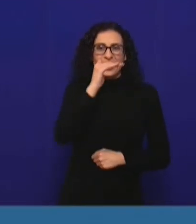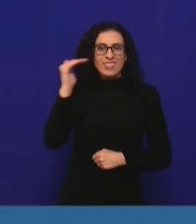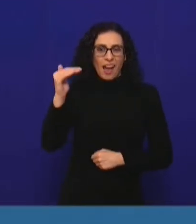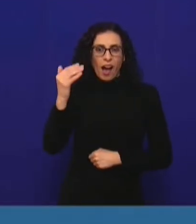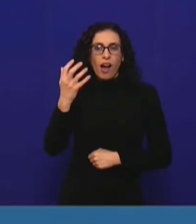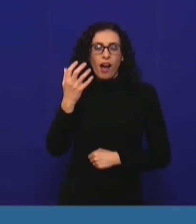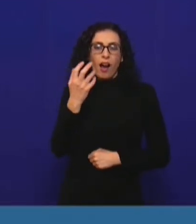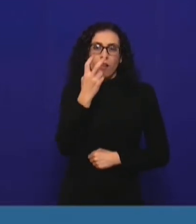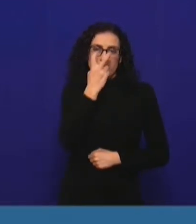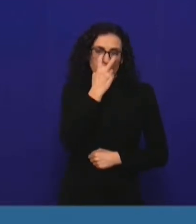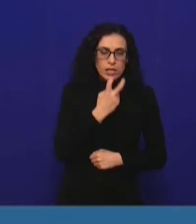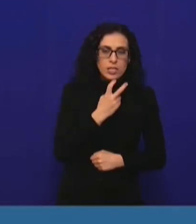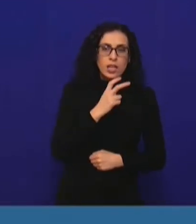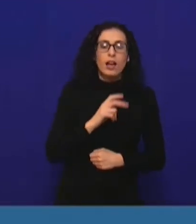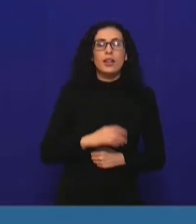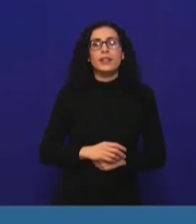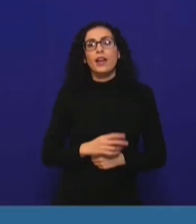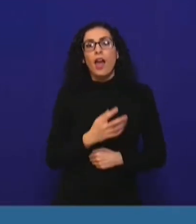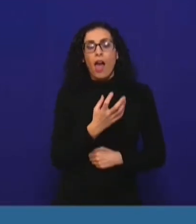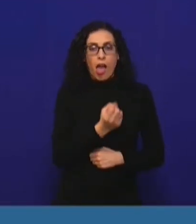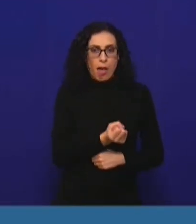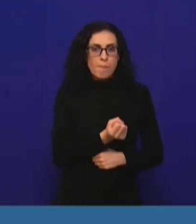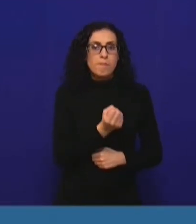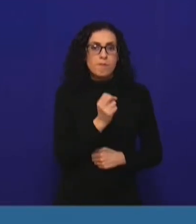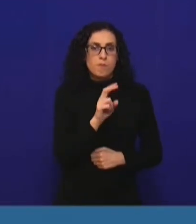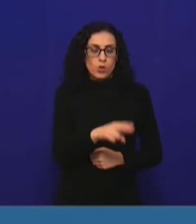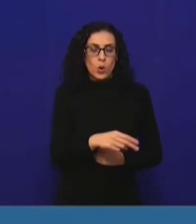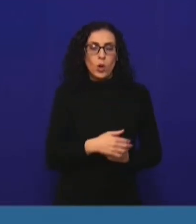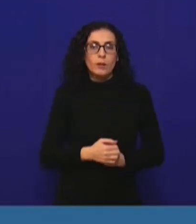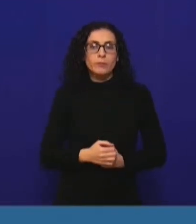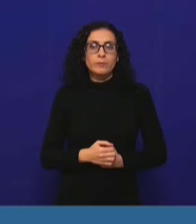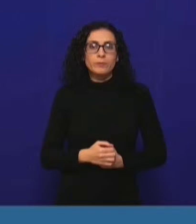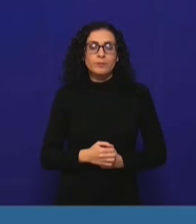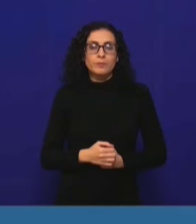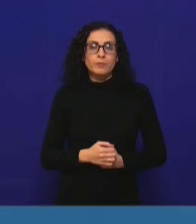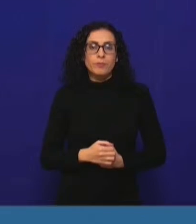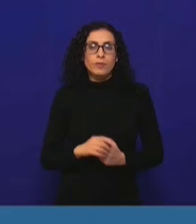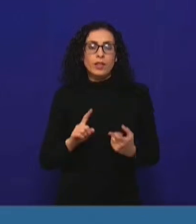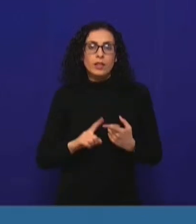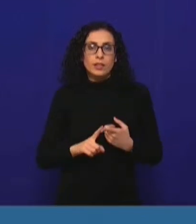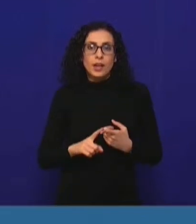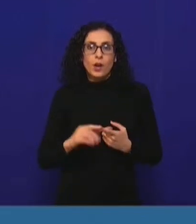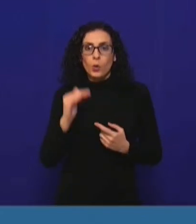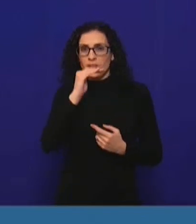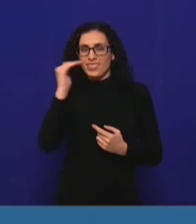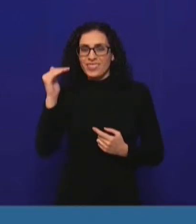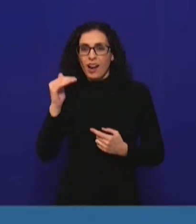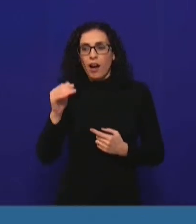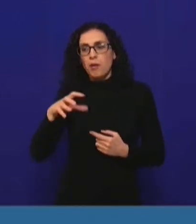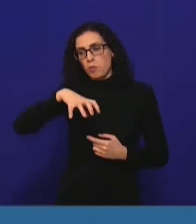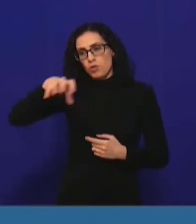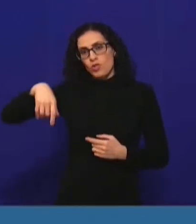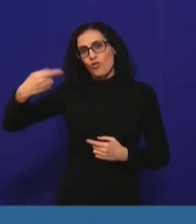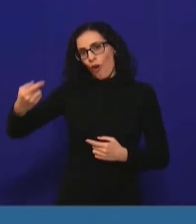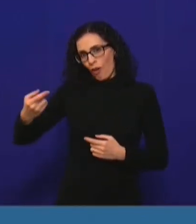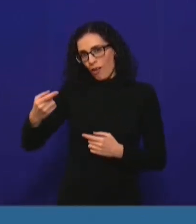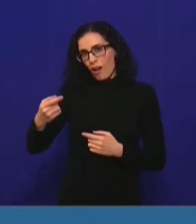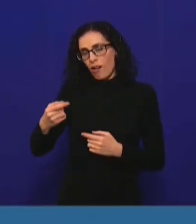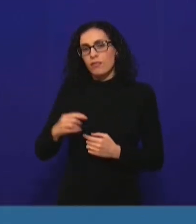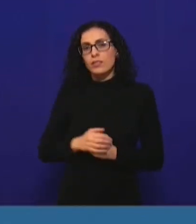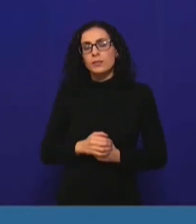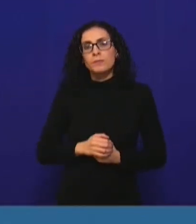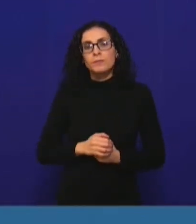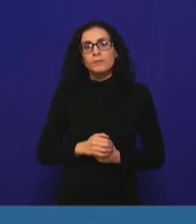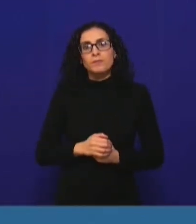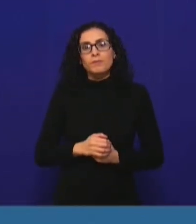jinkludu l-old people's homes fejn inti jkollok il-każijiet u anka institutions oħrajn u anka